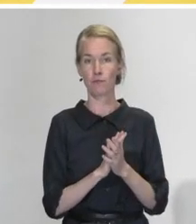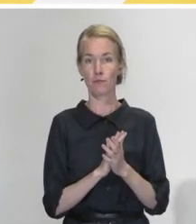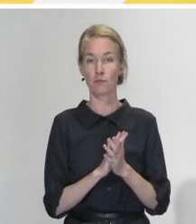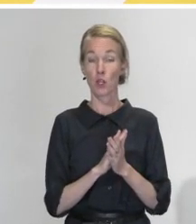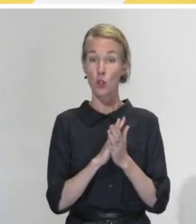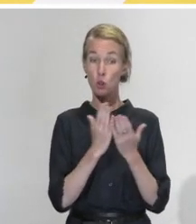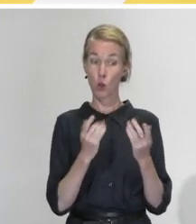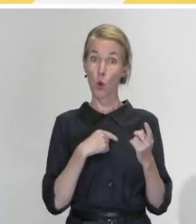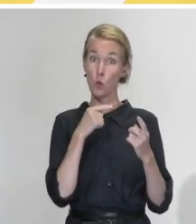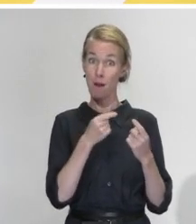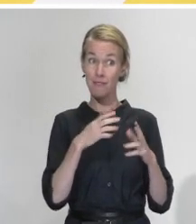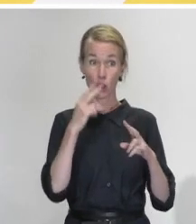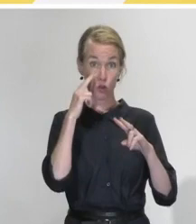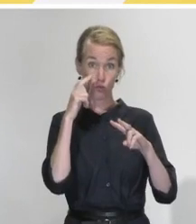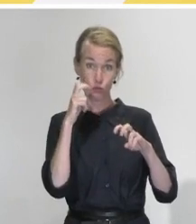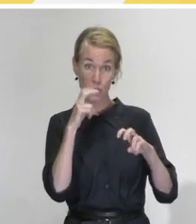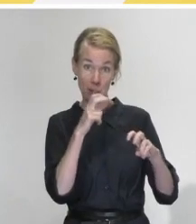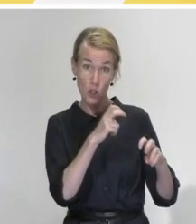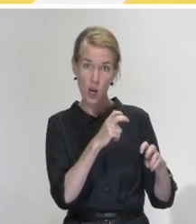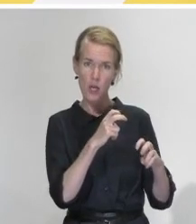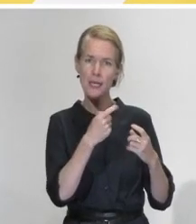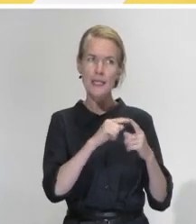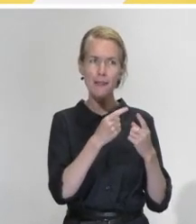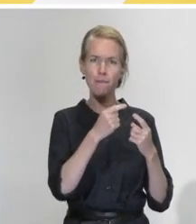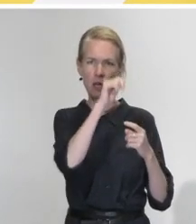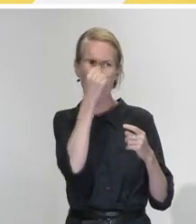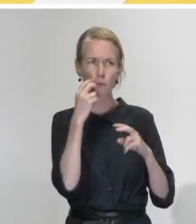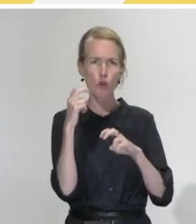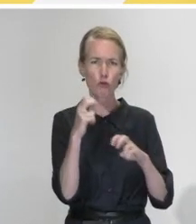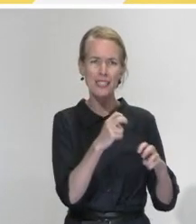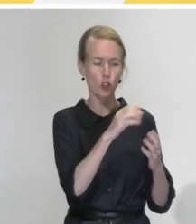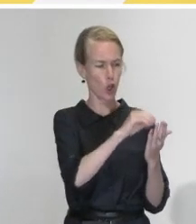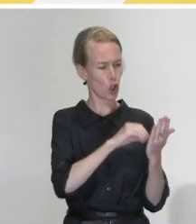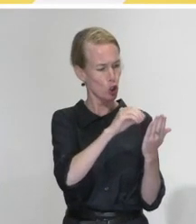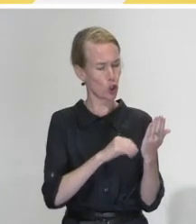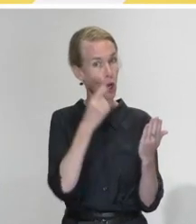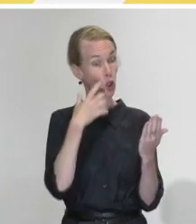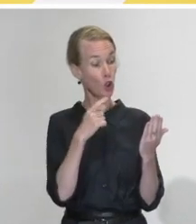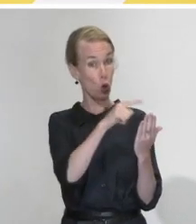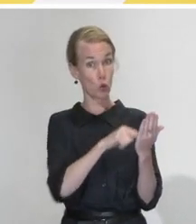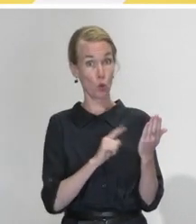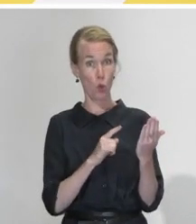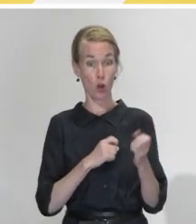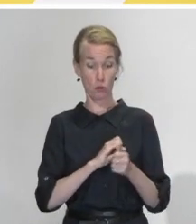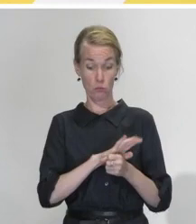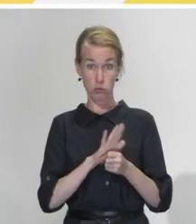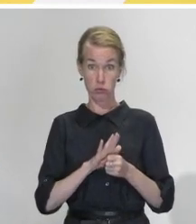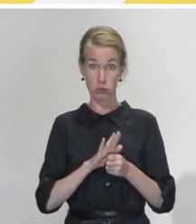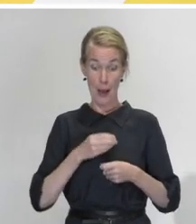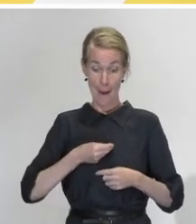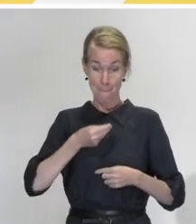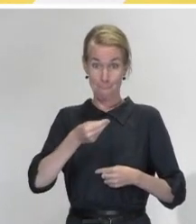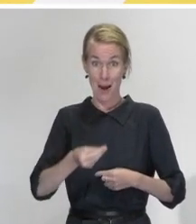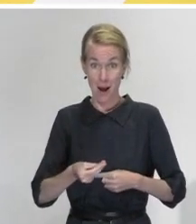published epidemiological and virological studies provide evidence that COVID-19 is clearly primarily transmitted